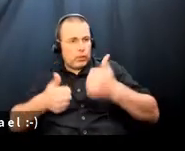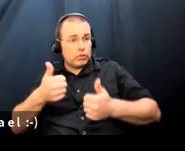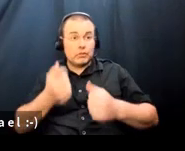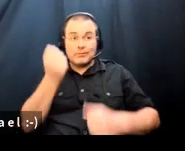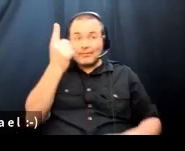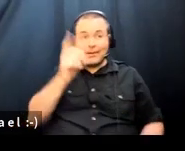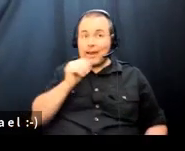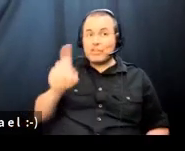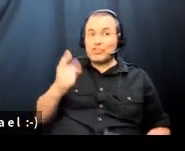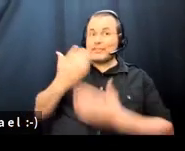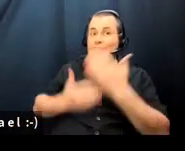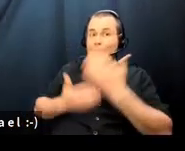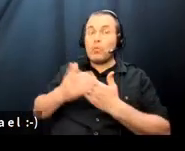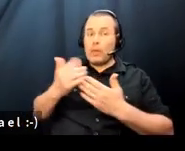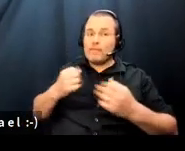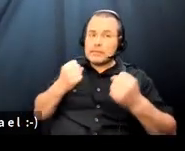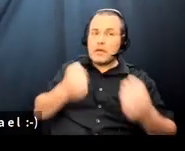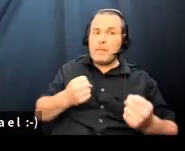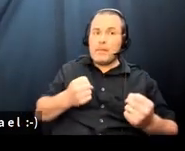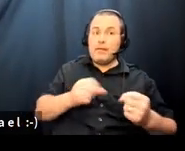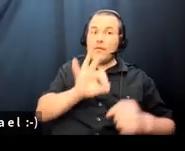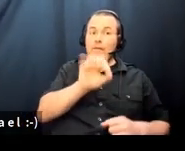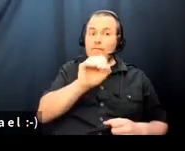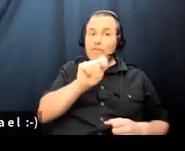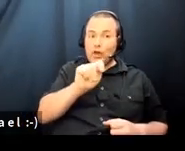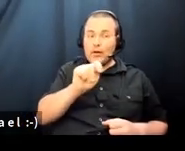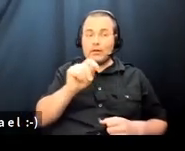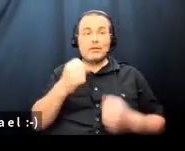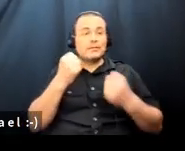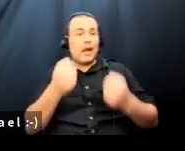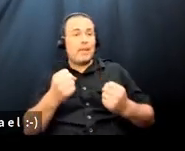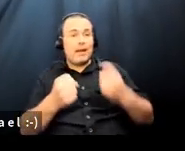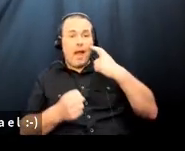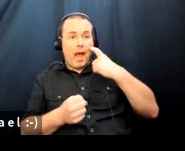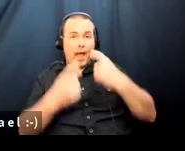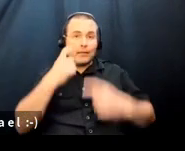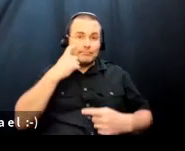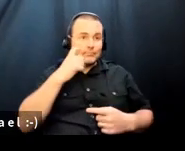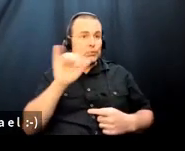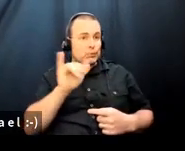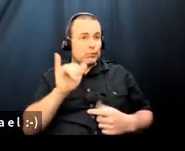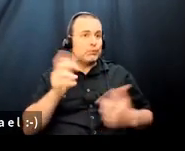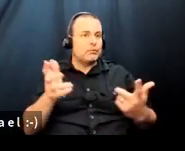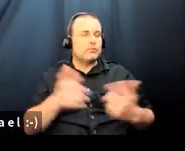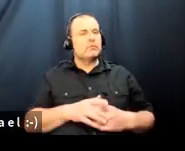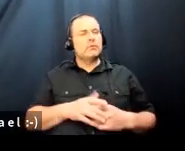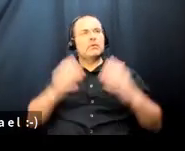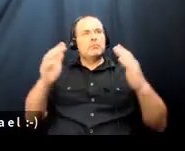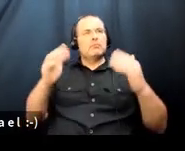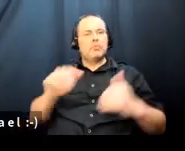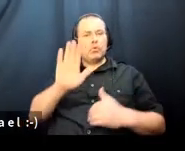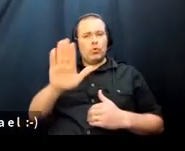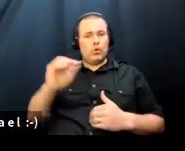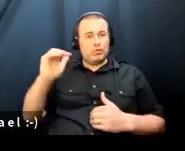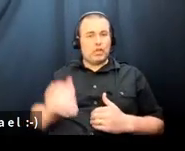and we have a dominant eye. What activities does your child shy away from? When do they